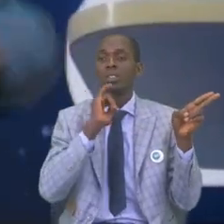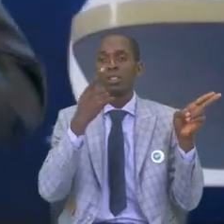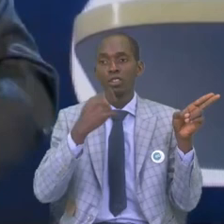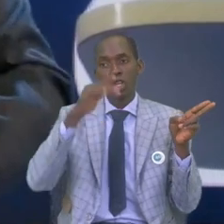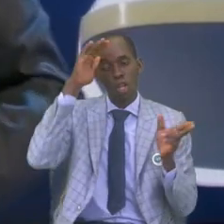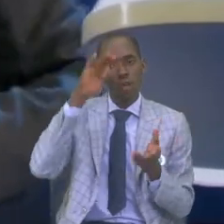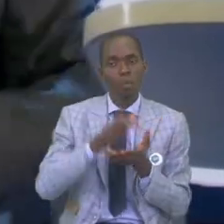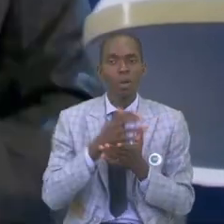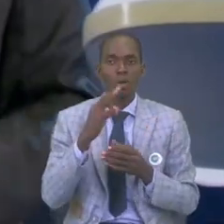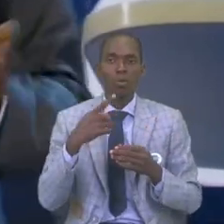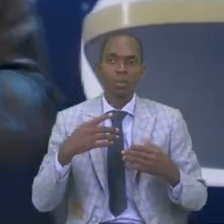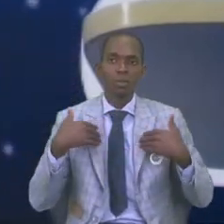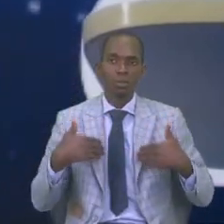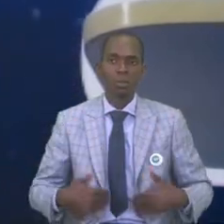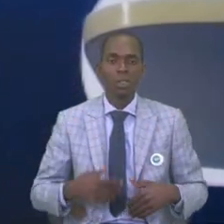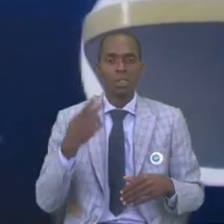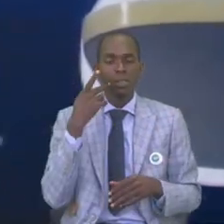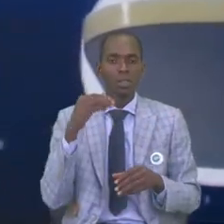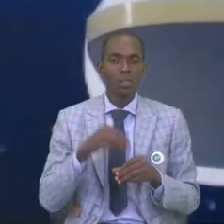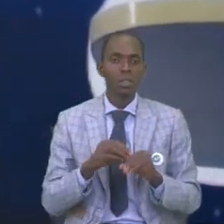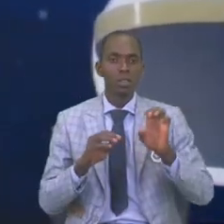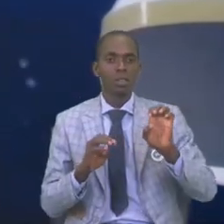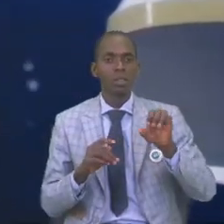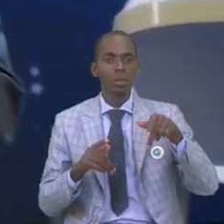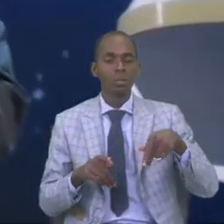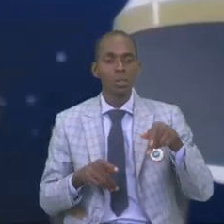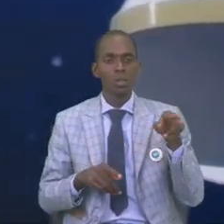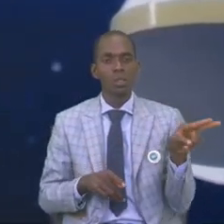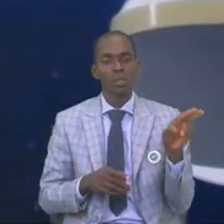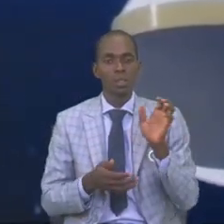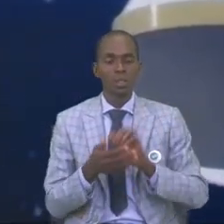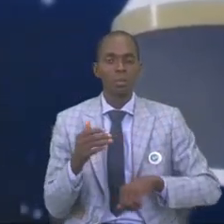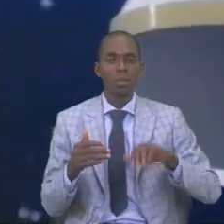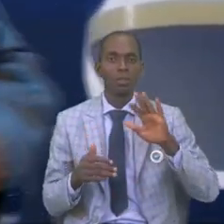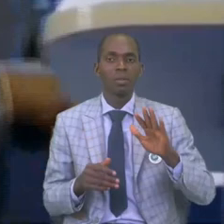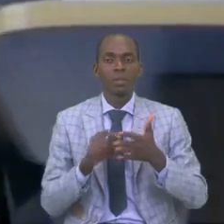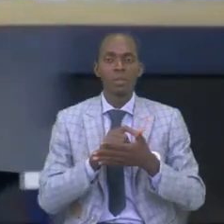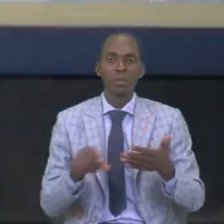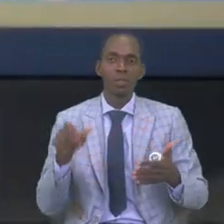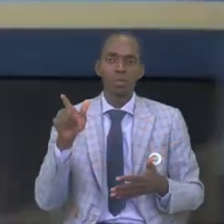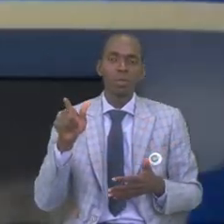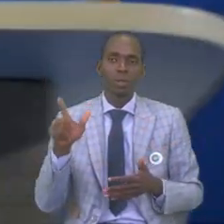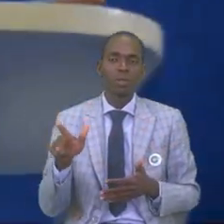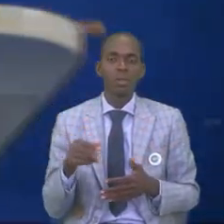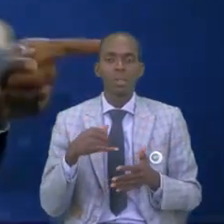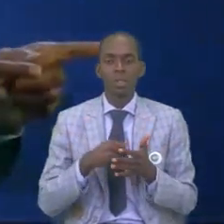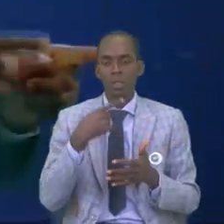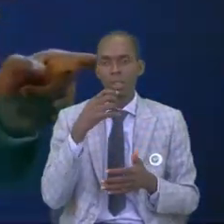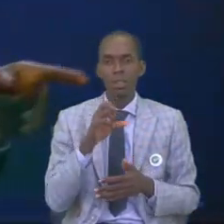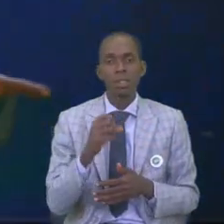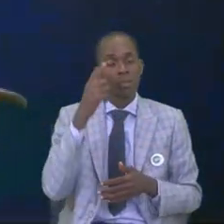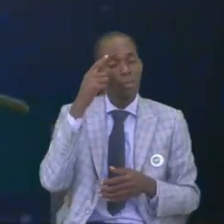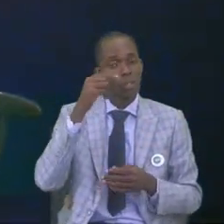the body. We're looking at Ephesians chapter 5, and we're looking at verse 23. It says, for the